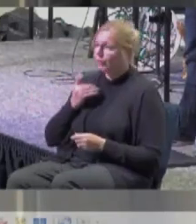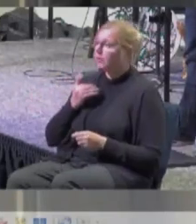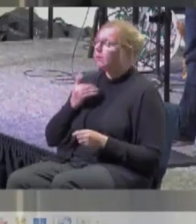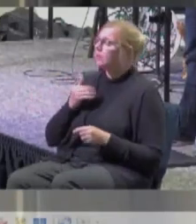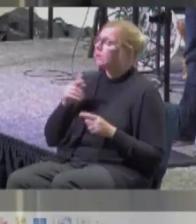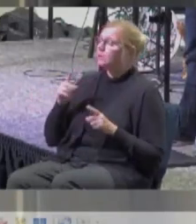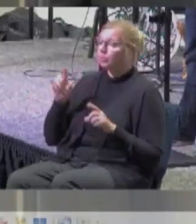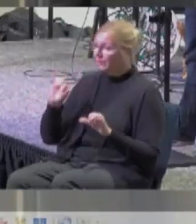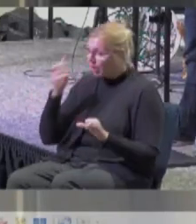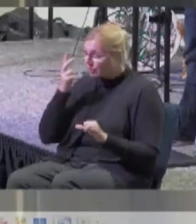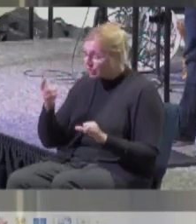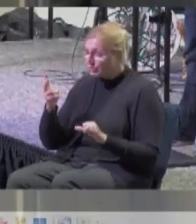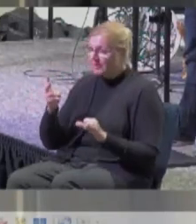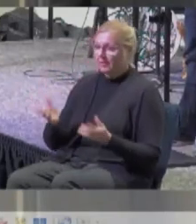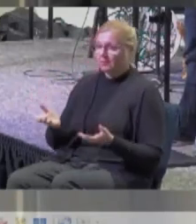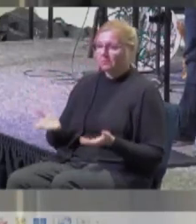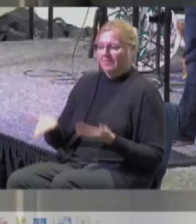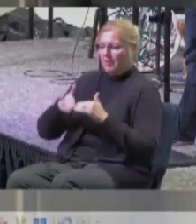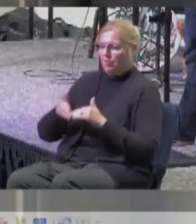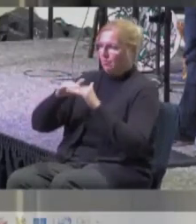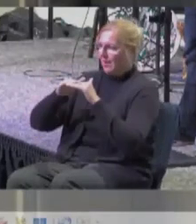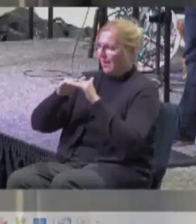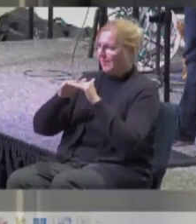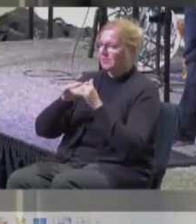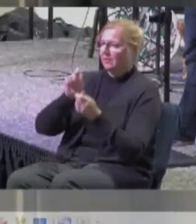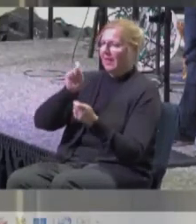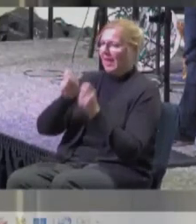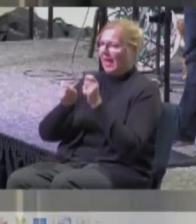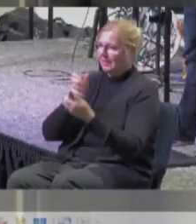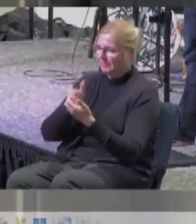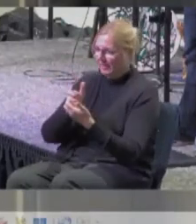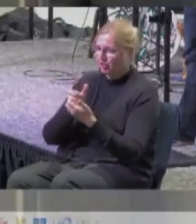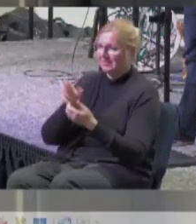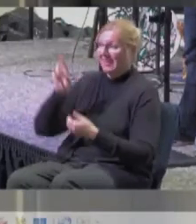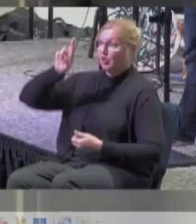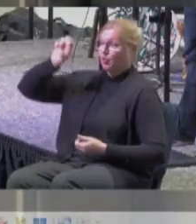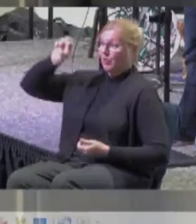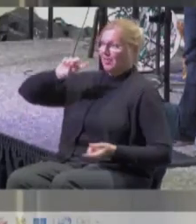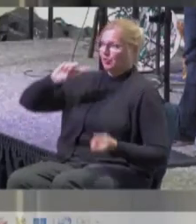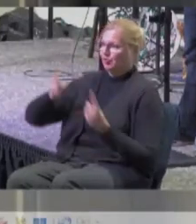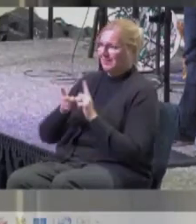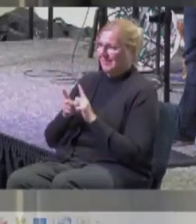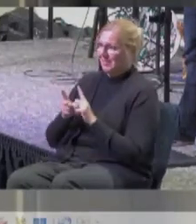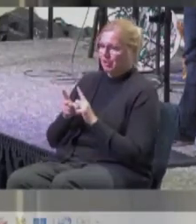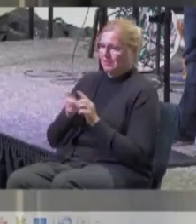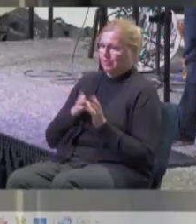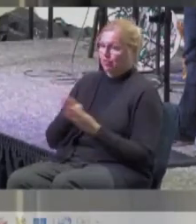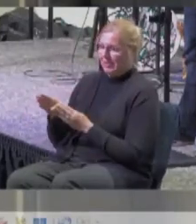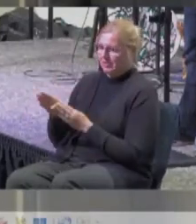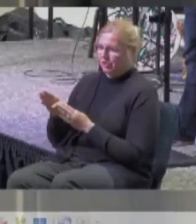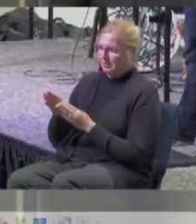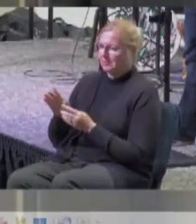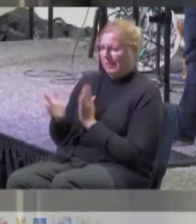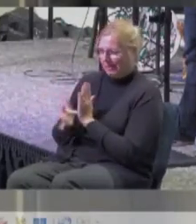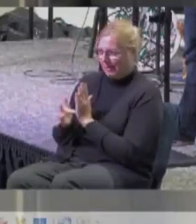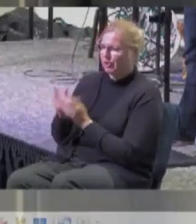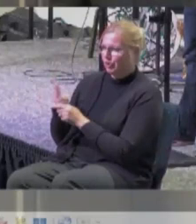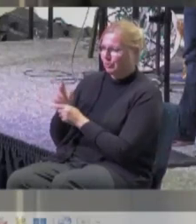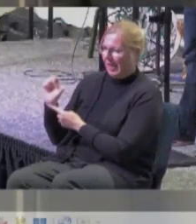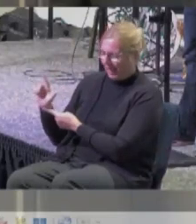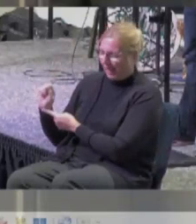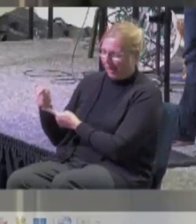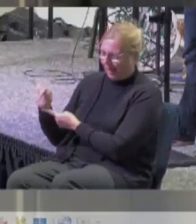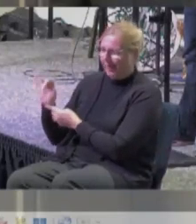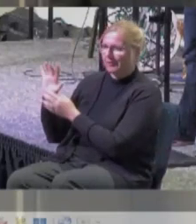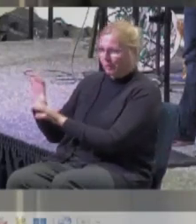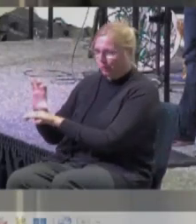we've also seen the rise of adaptation and retranslation strategies and technologies which provide communities with nothing better